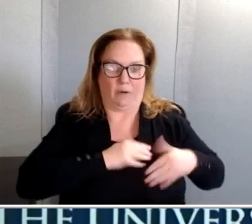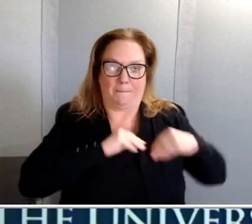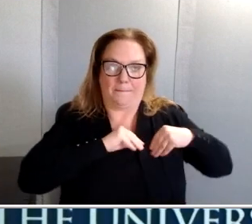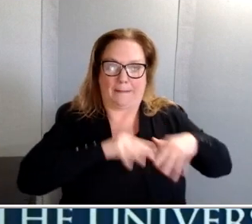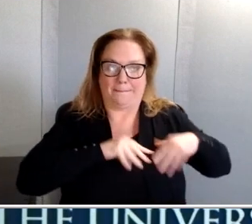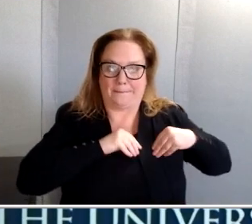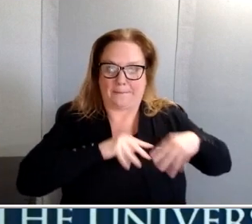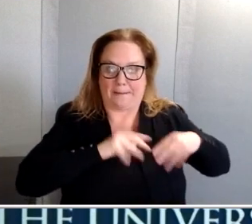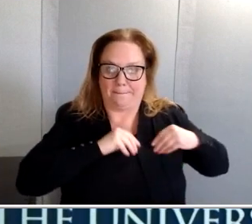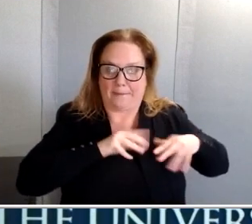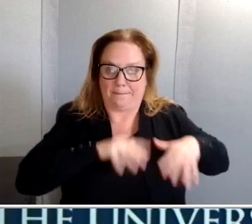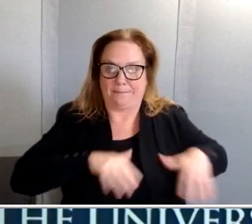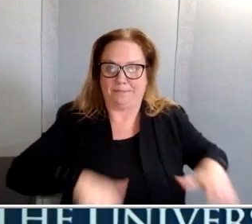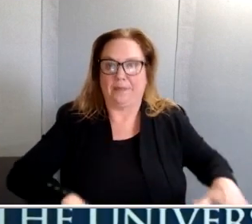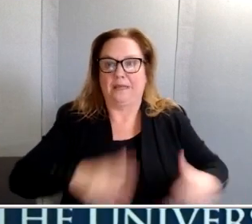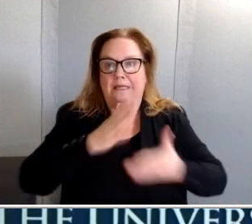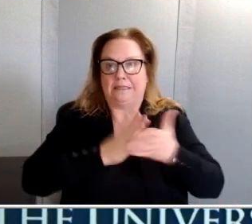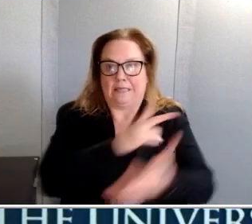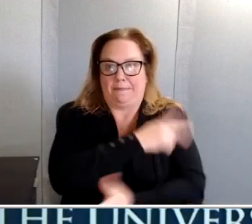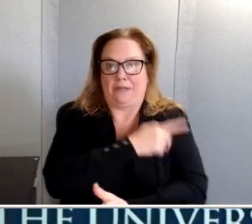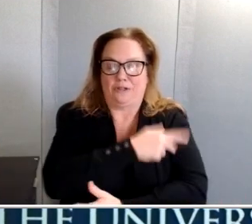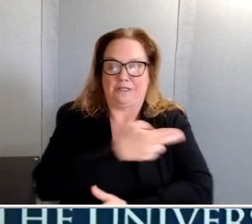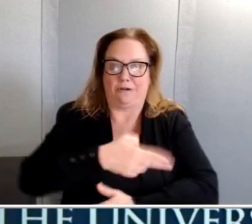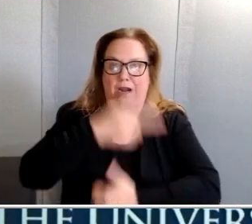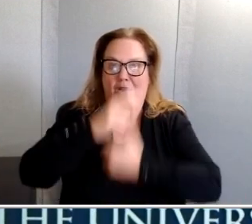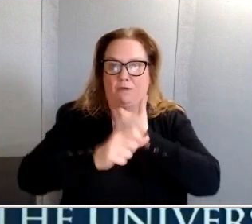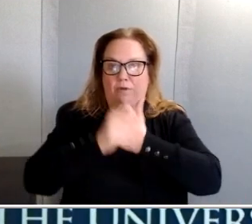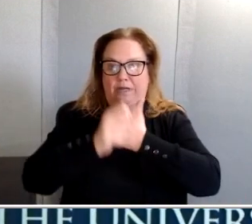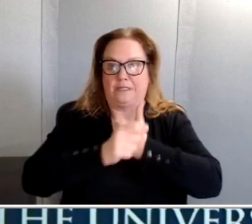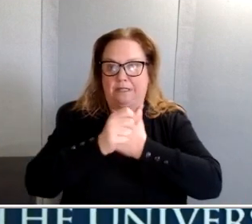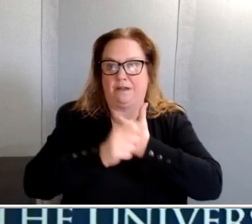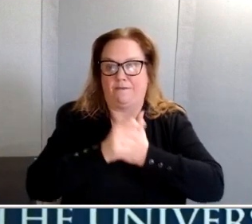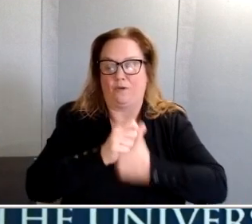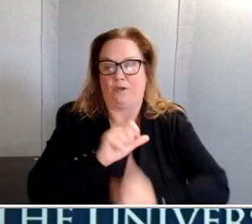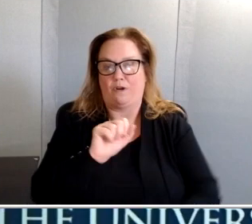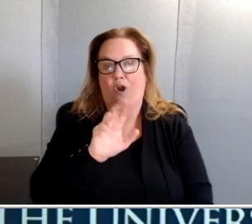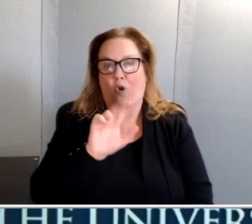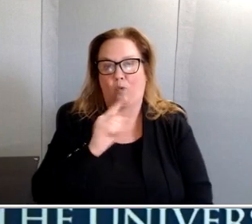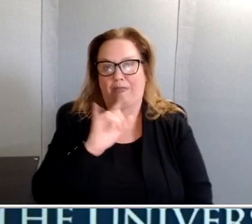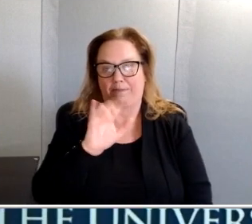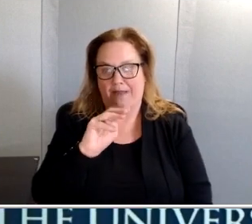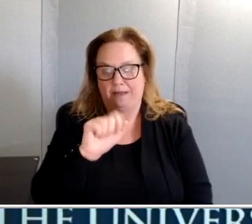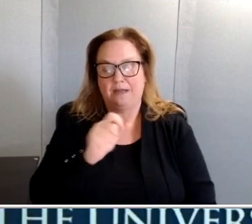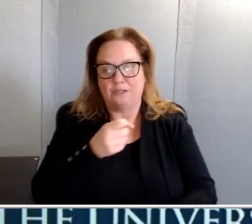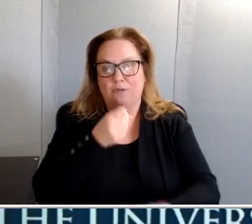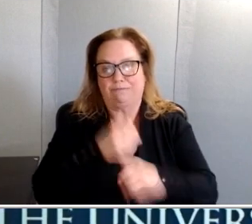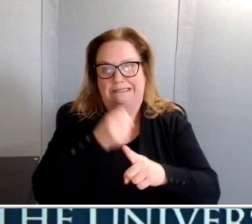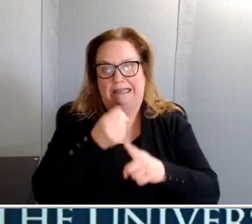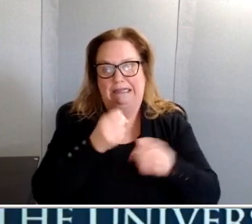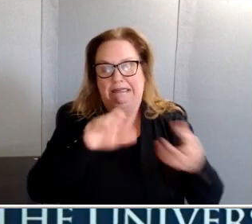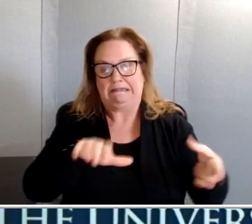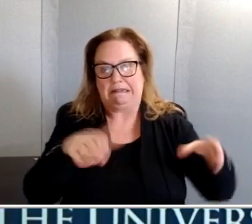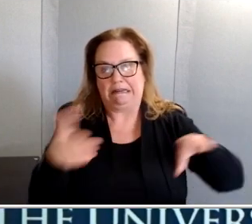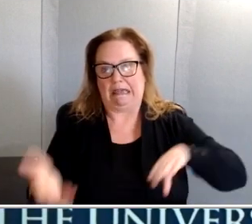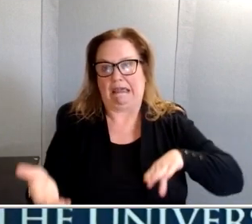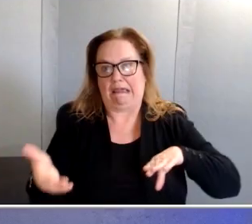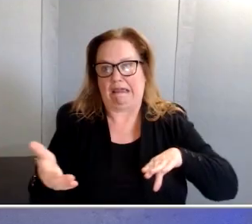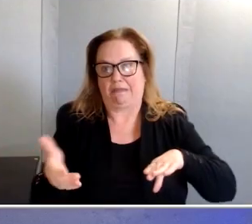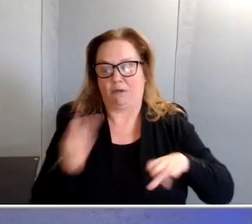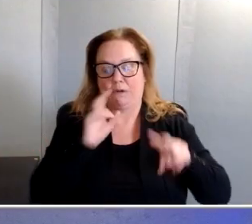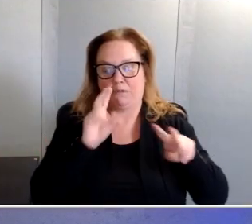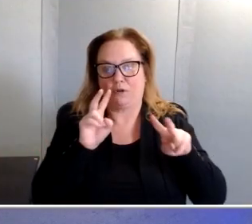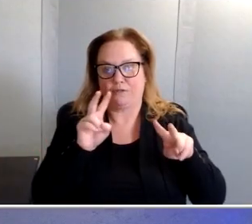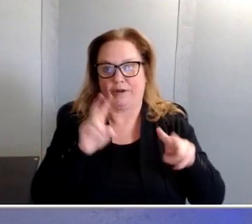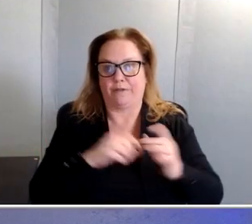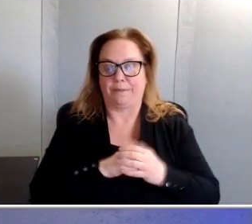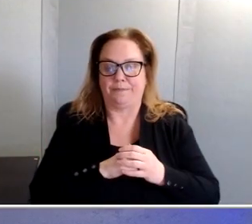then also some patients are at high risk for ventricular arrhythmias, and so sudden cardiac death is one of those things that we will look for very carefully. So how